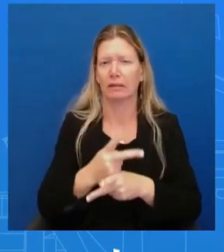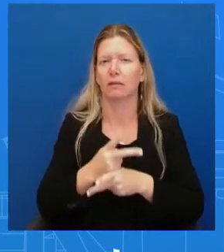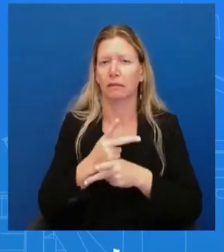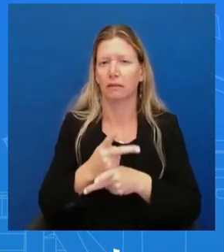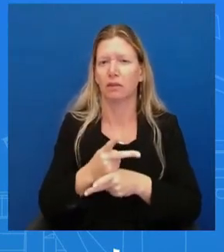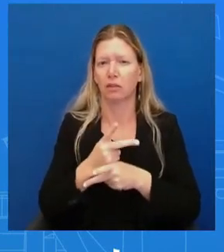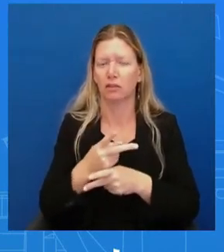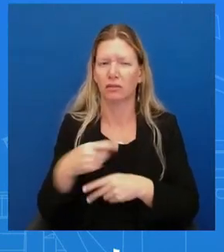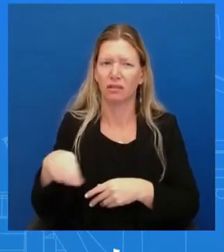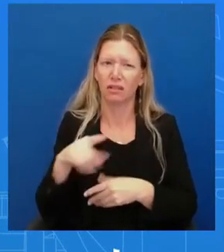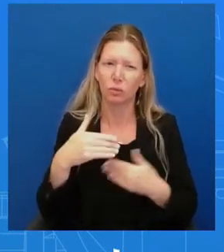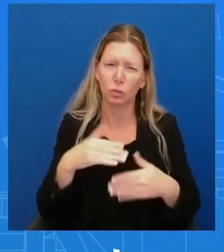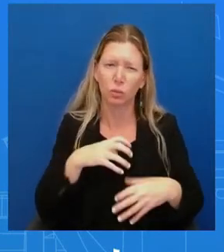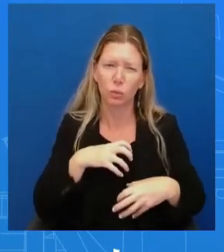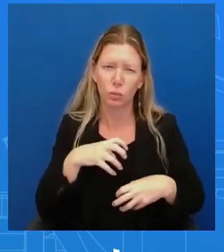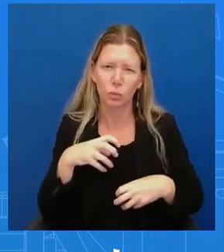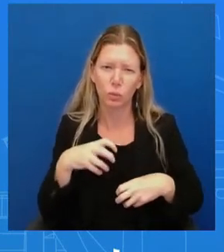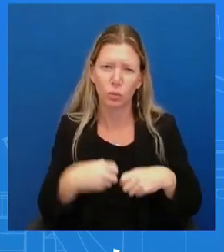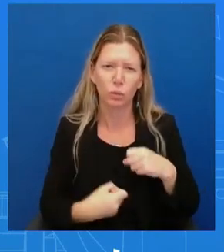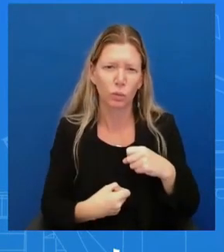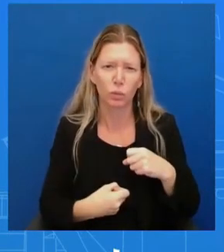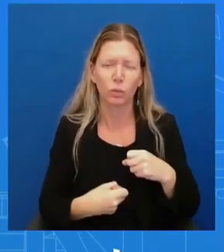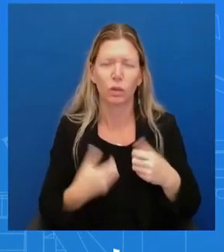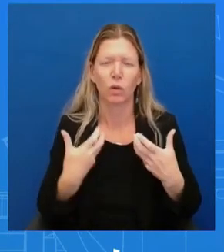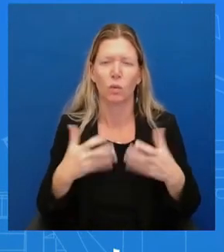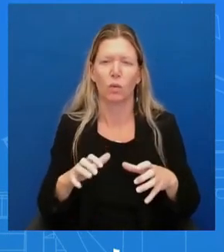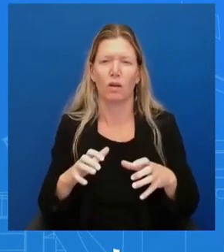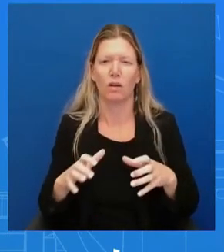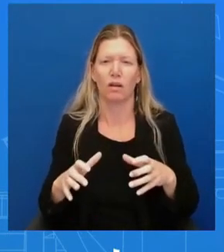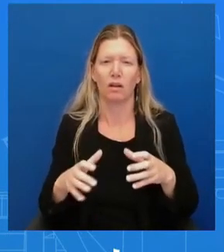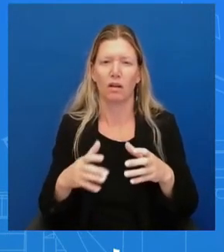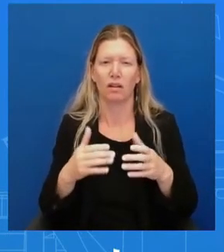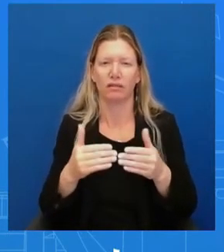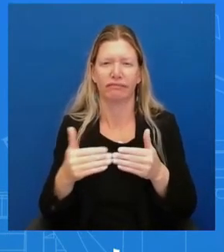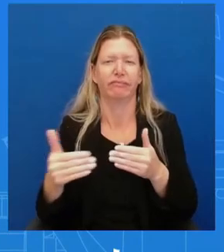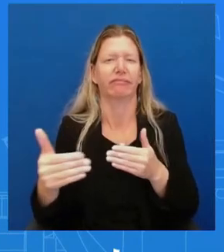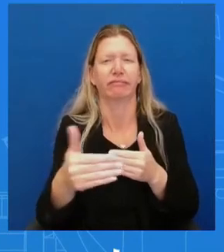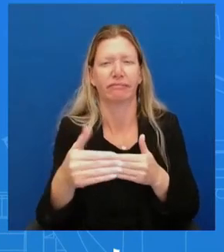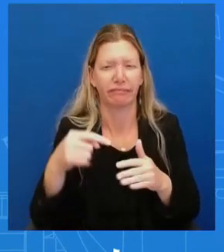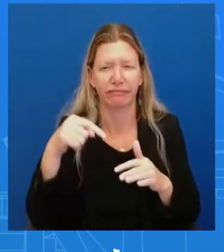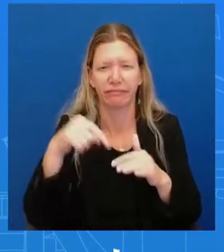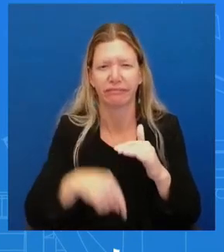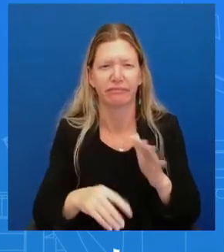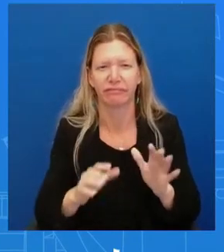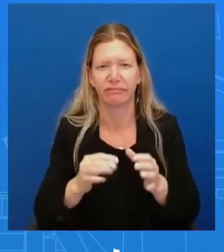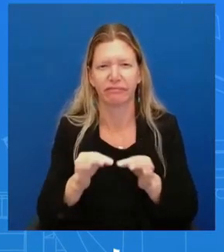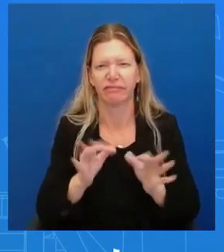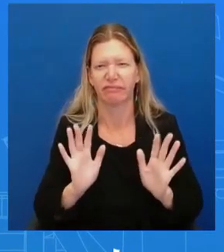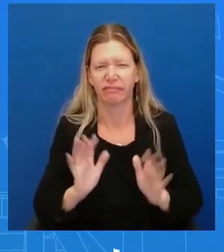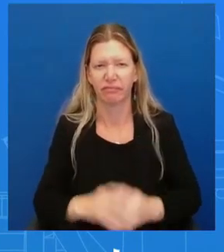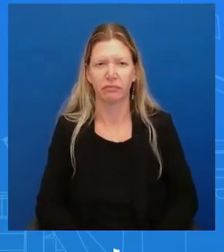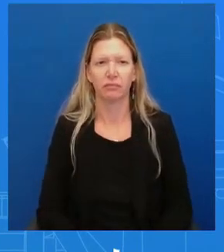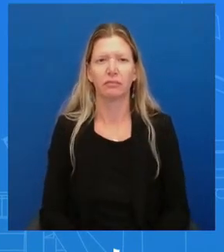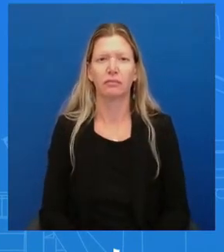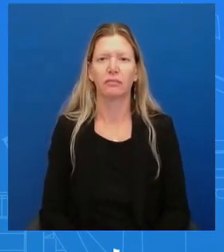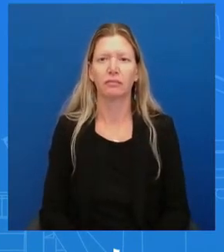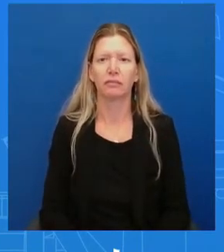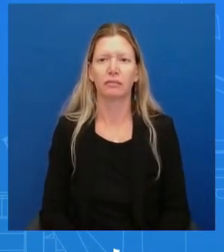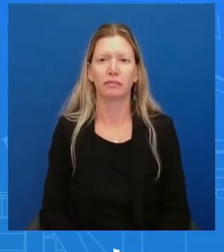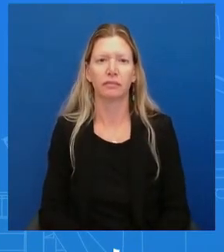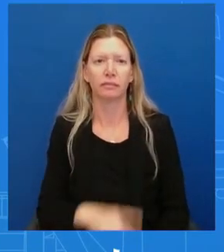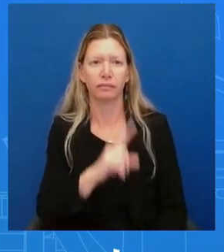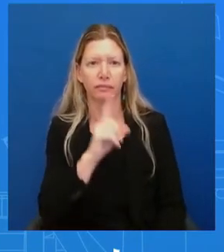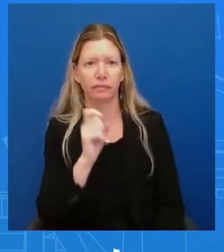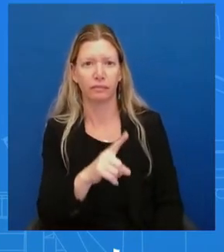so just don't want to go beyond that. Is the White House considering some kind of parole to let the people I come? don't have anything beyond that.